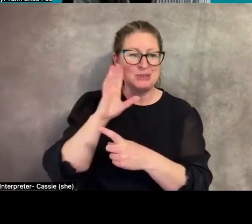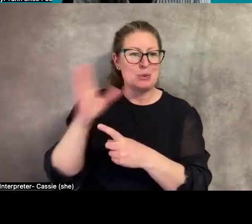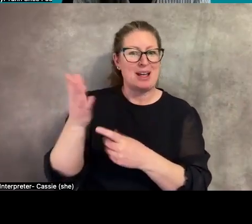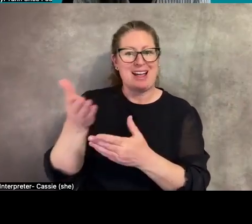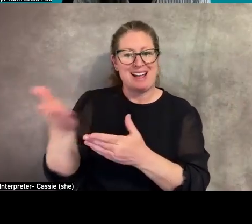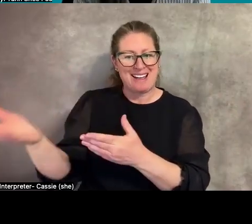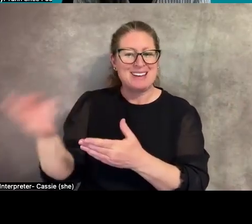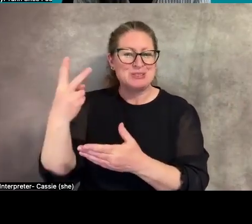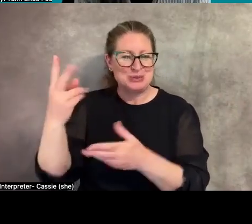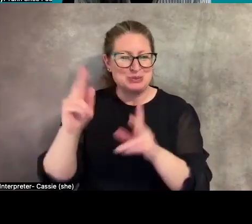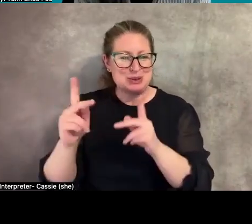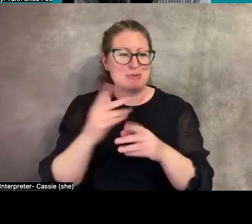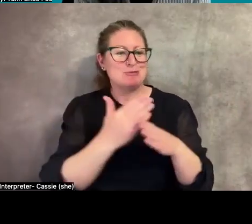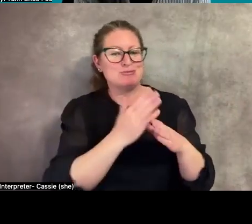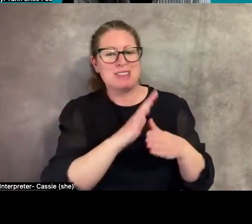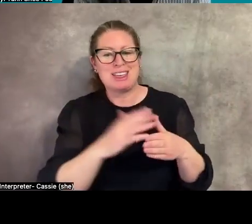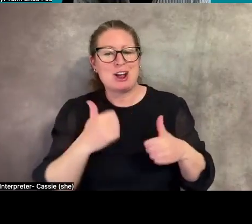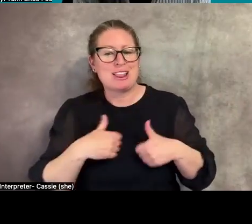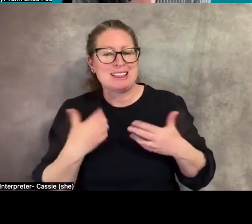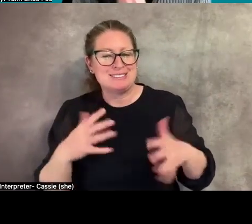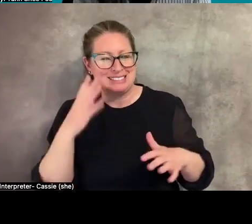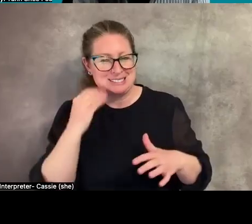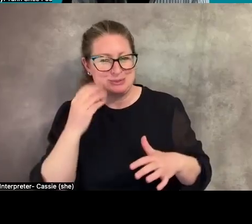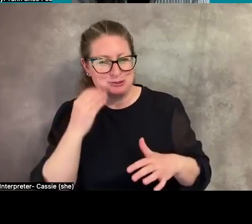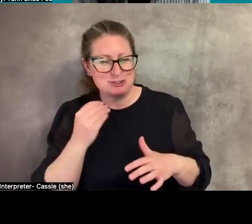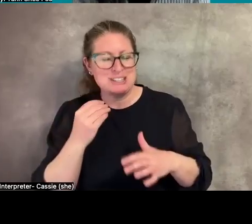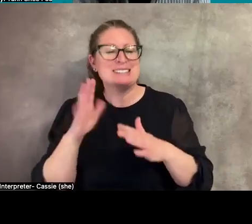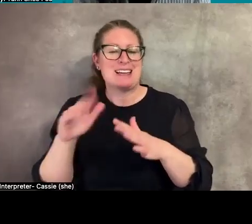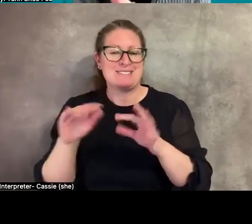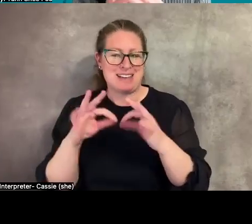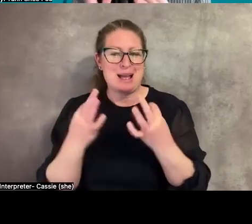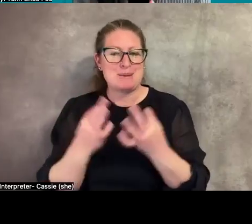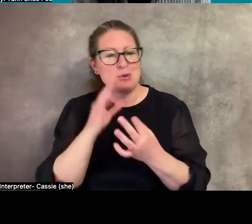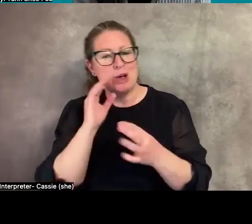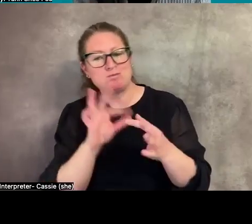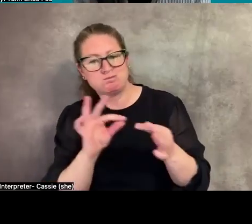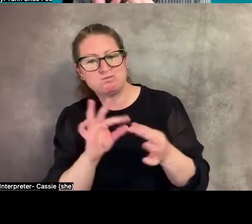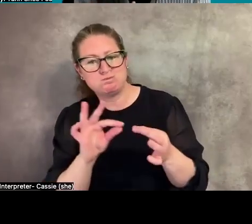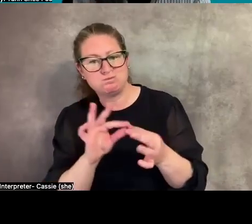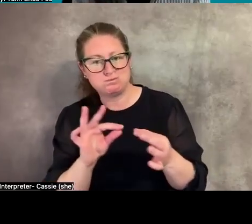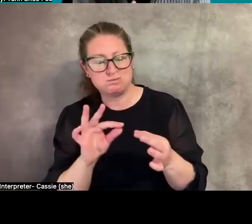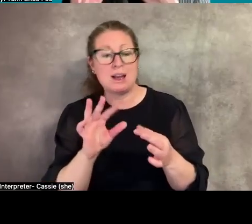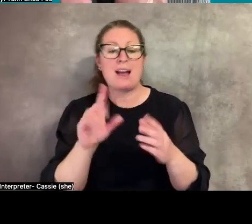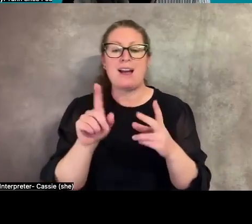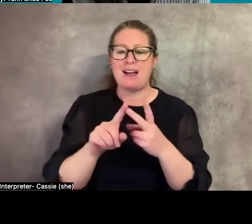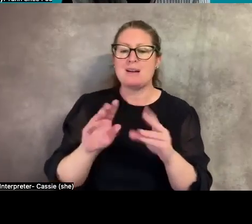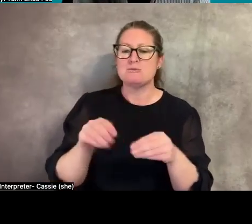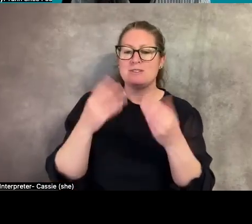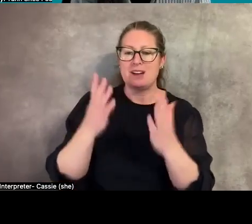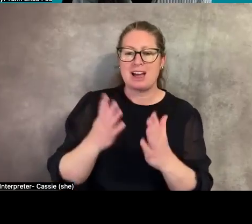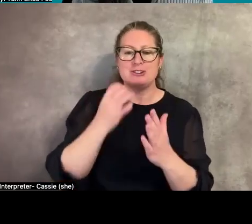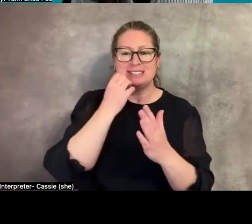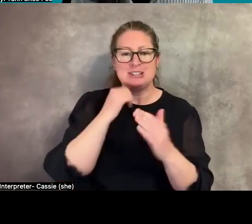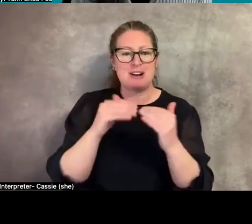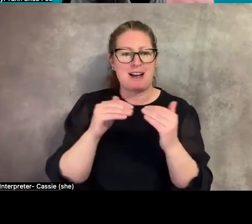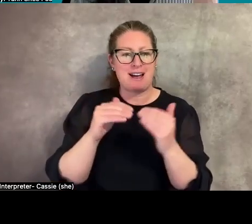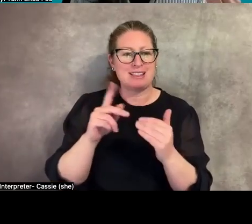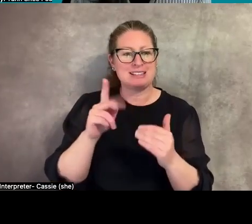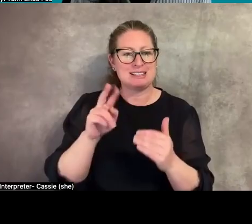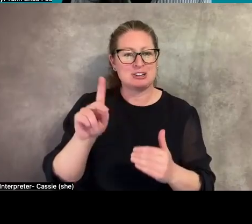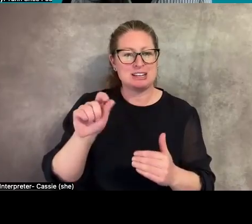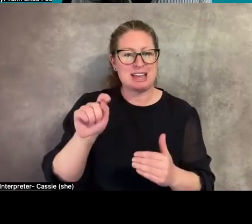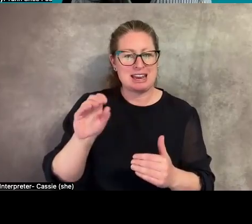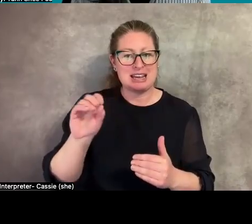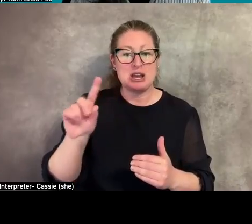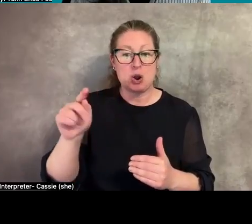with lived experience and their family members, and also from a provider and dear colleague, Dr. Katie Coole, who